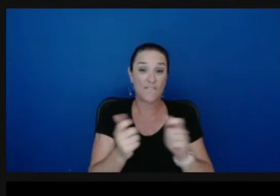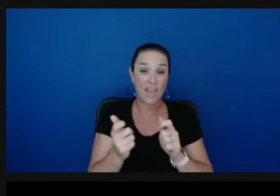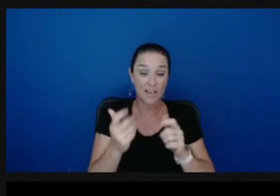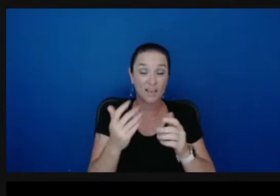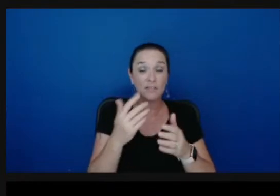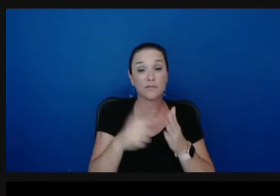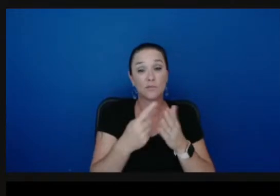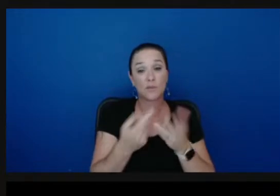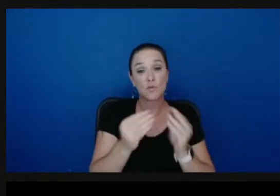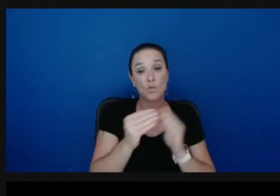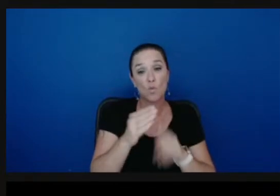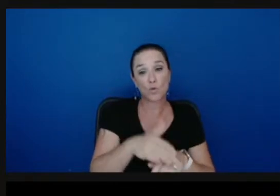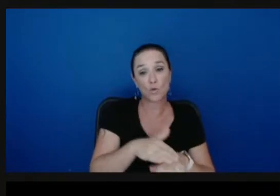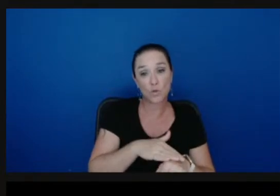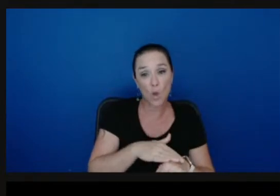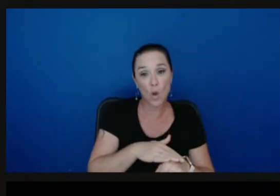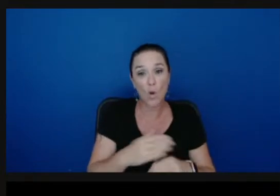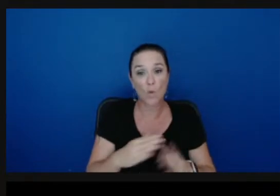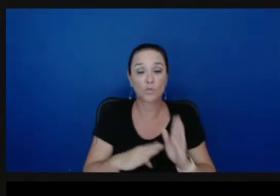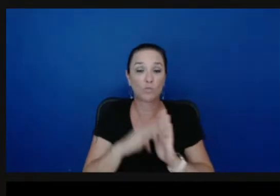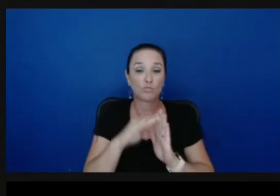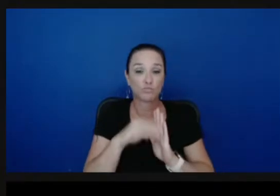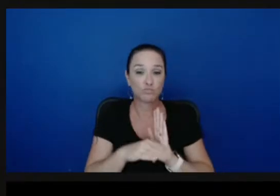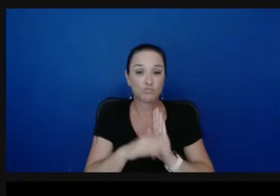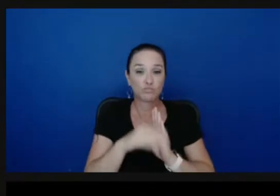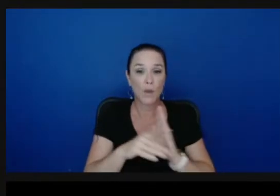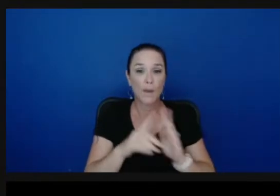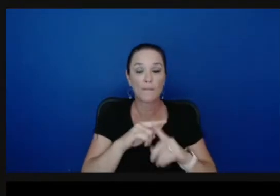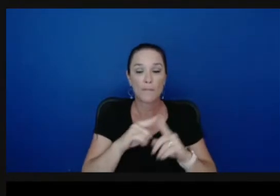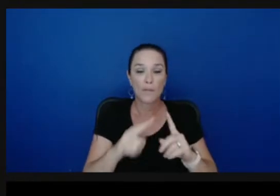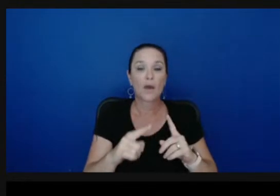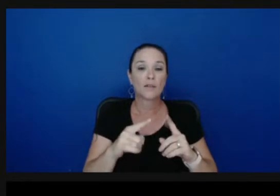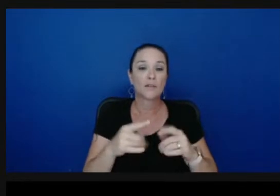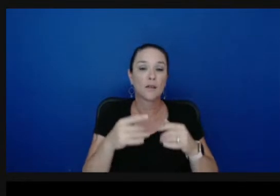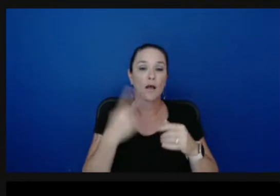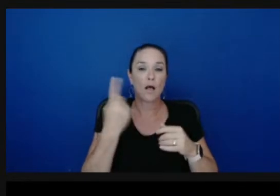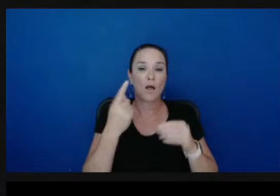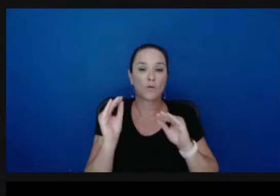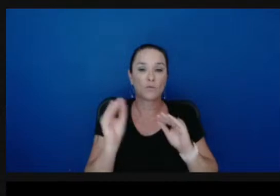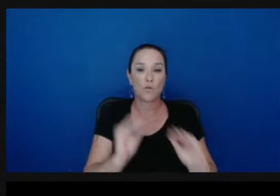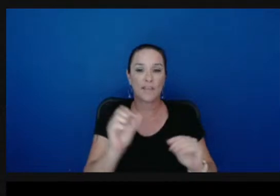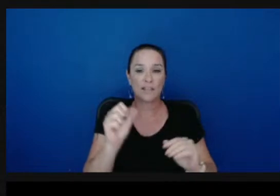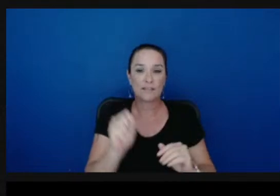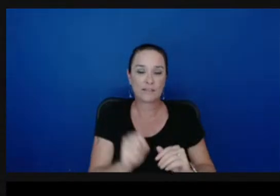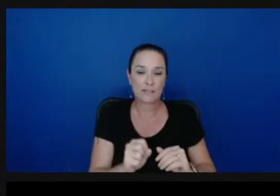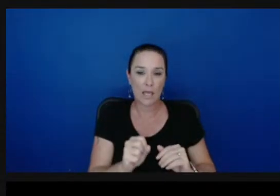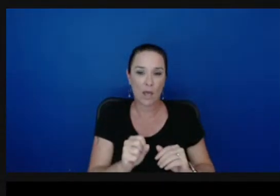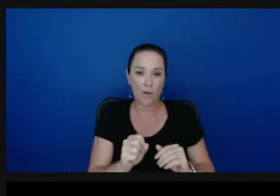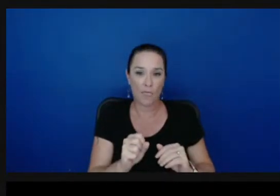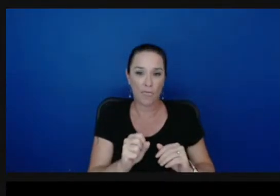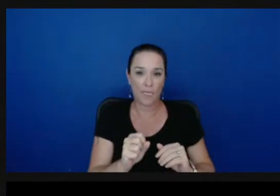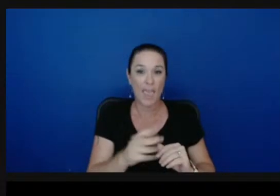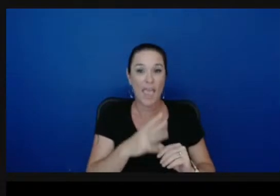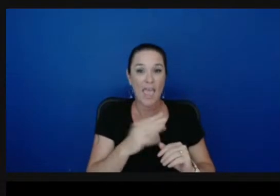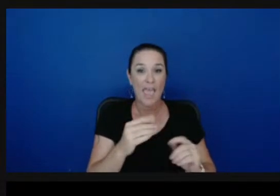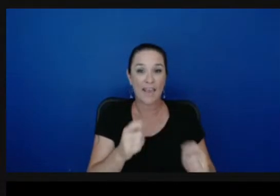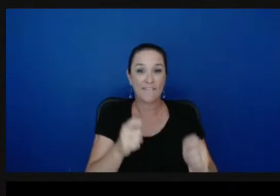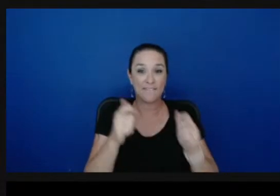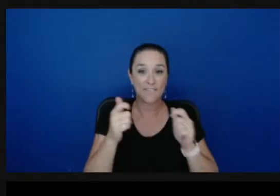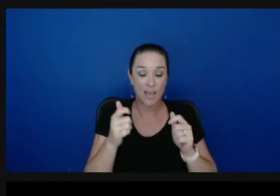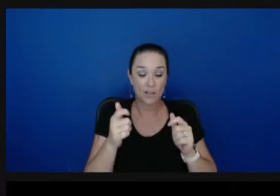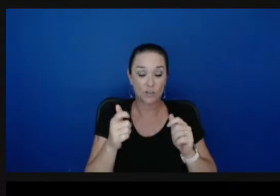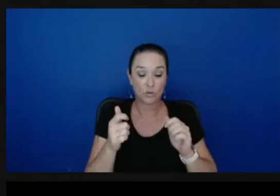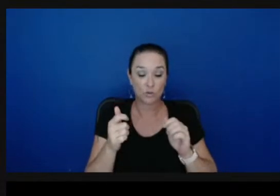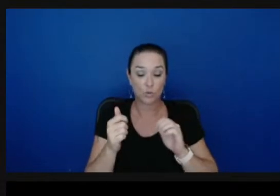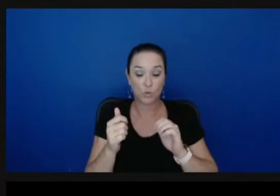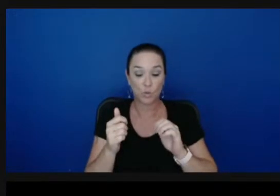it gets faster, a little slower, and we're back to fast again. So moving fast to the south and fast to the east. So